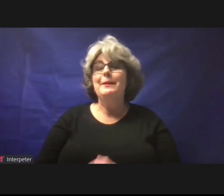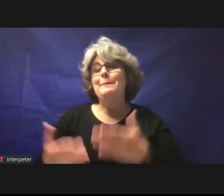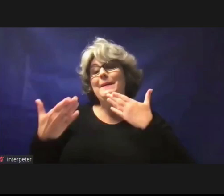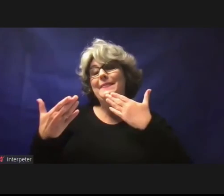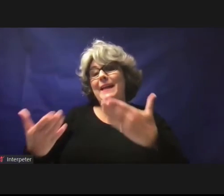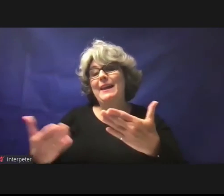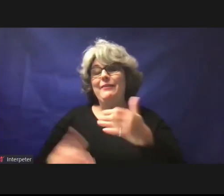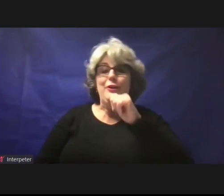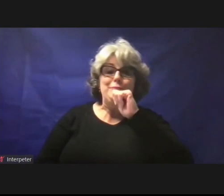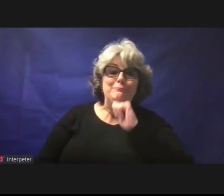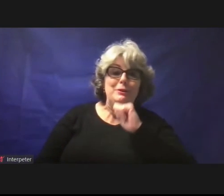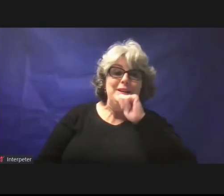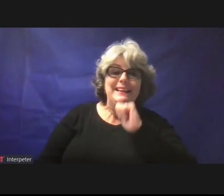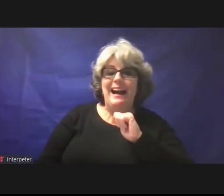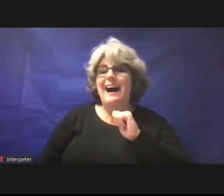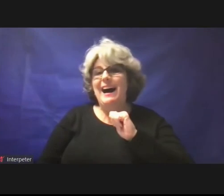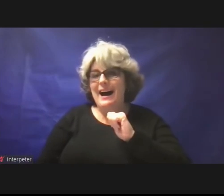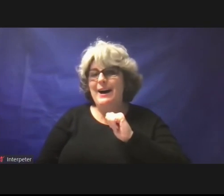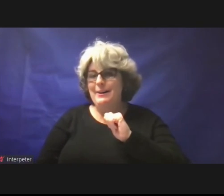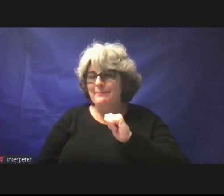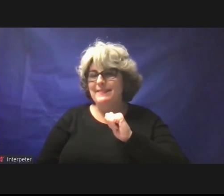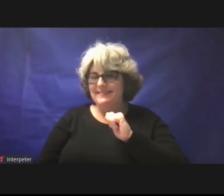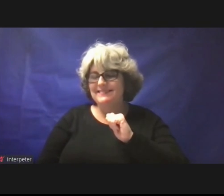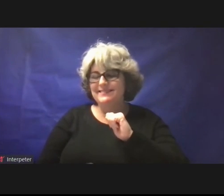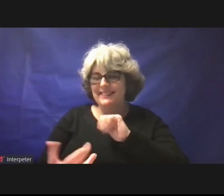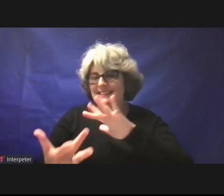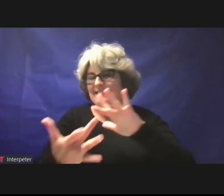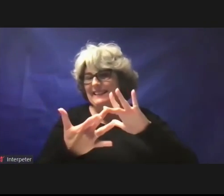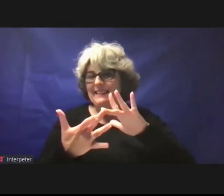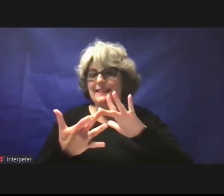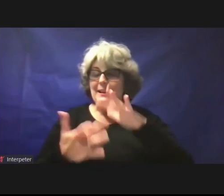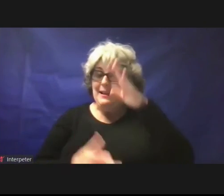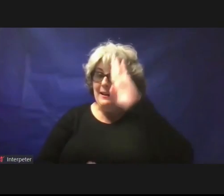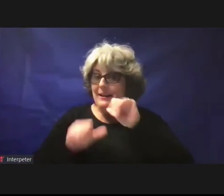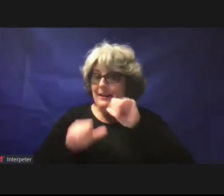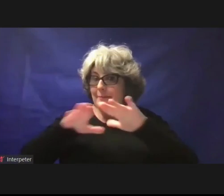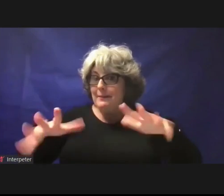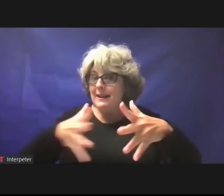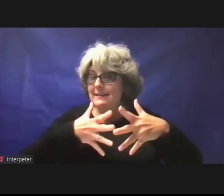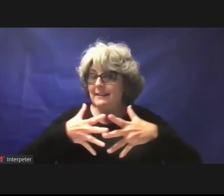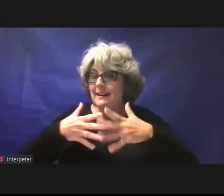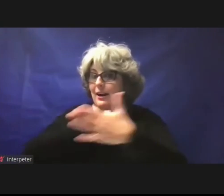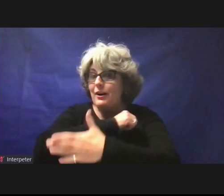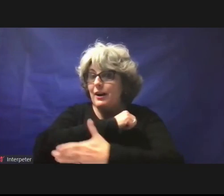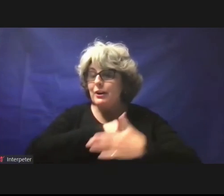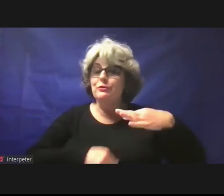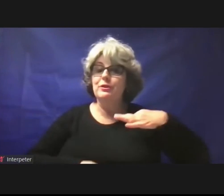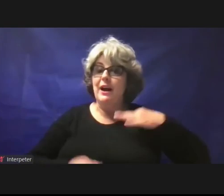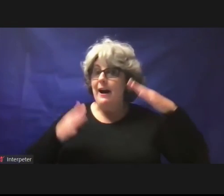for putting up with this. May God bless our country, our